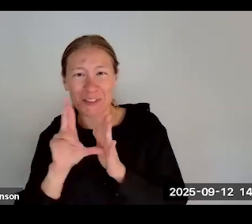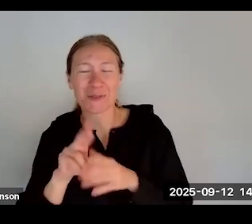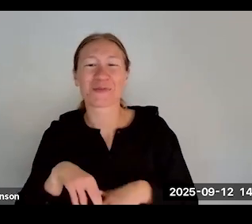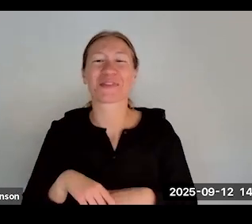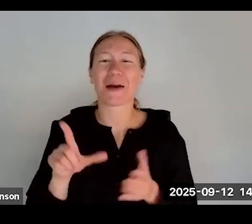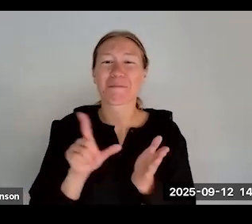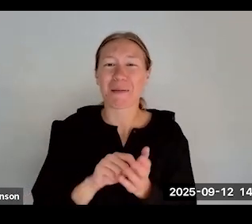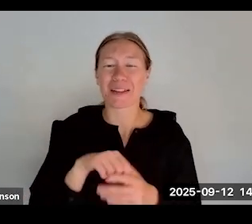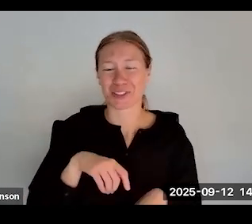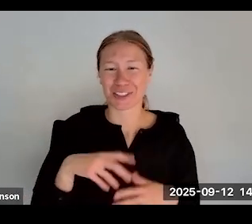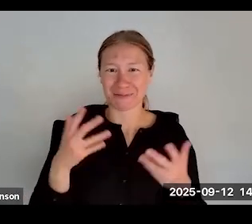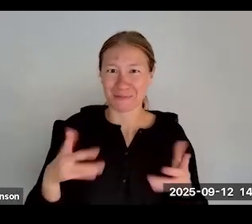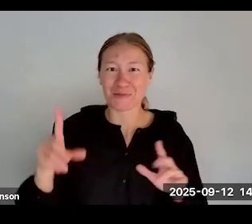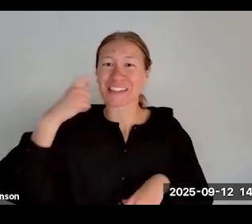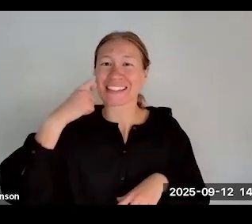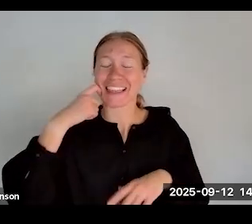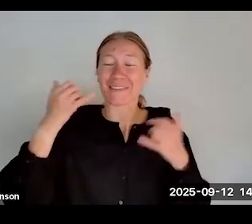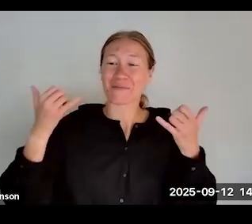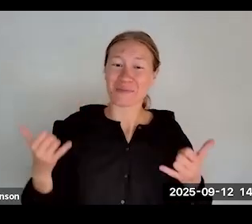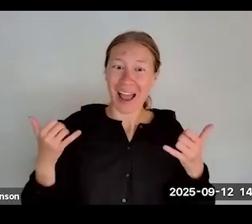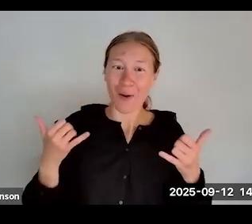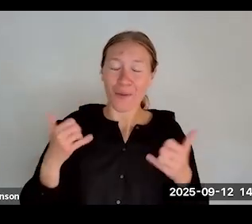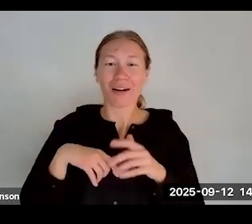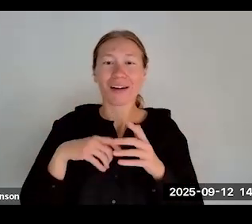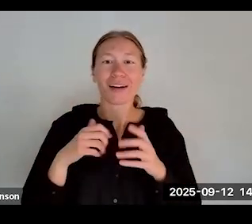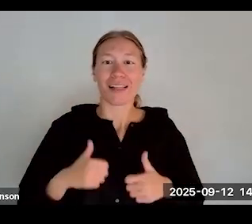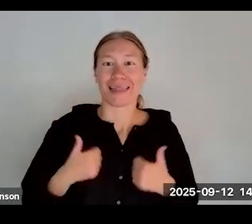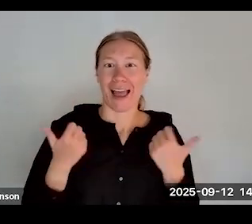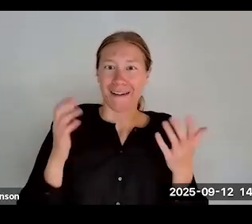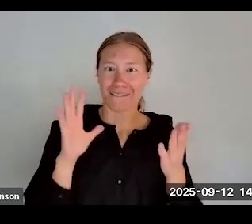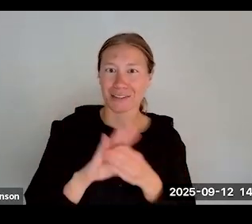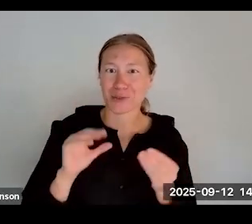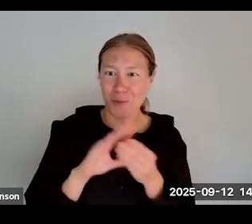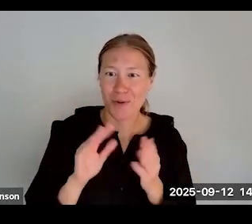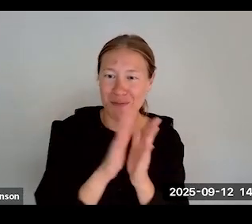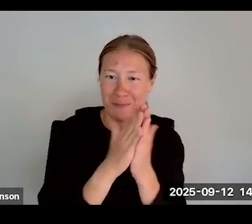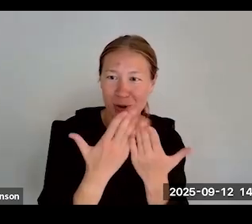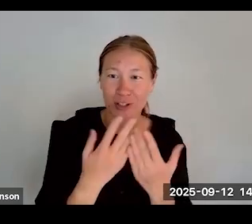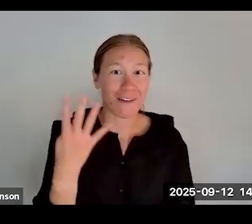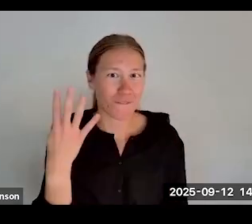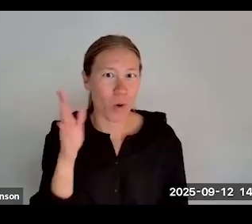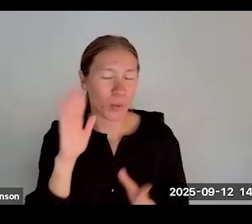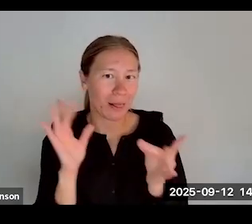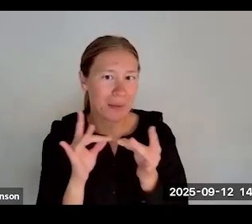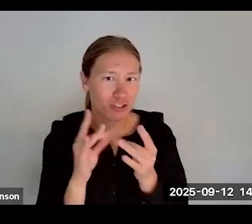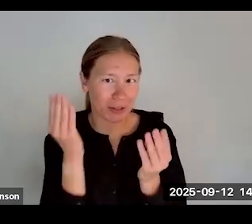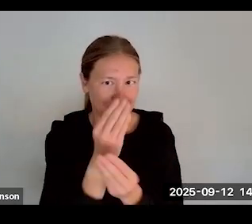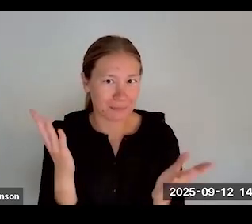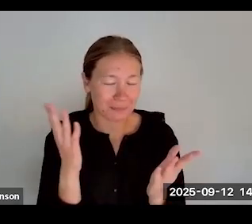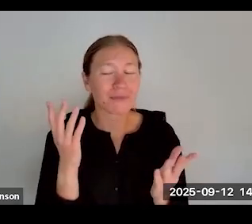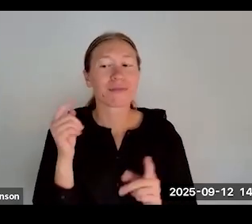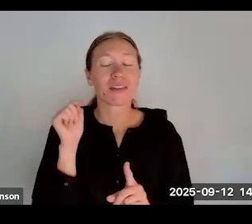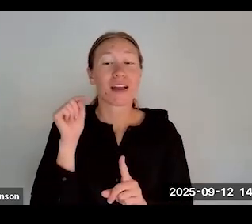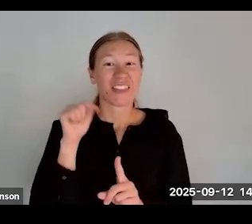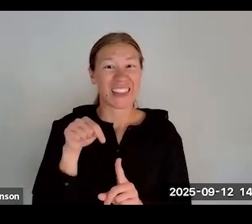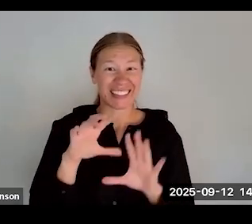That brings us to our final category, which is autobiography/memoir. I have 4 books to highlight here. I'll say that this